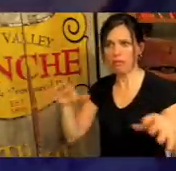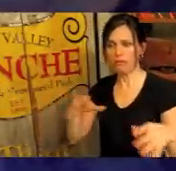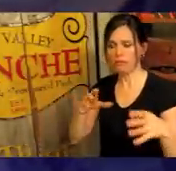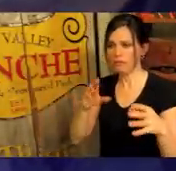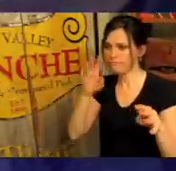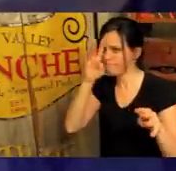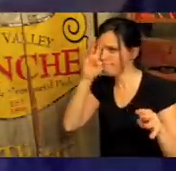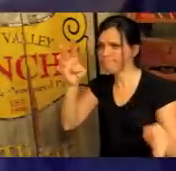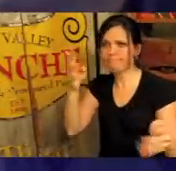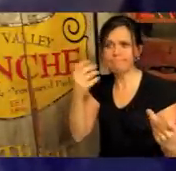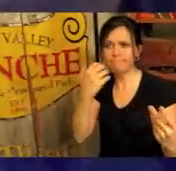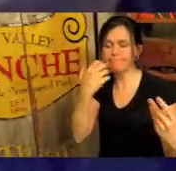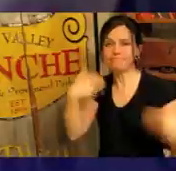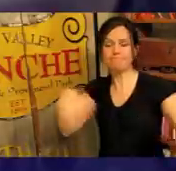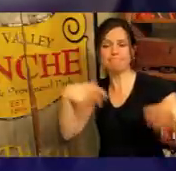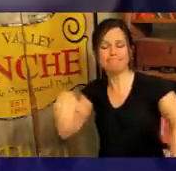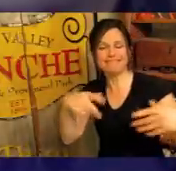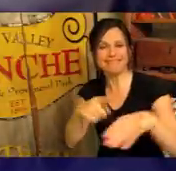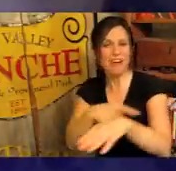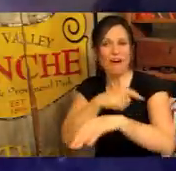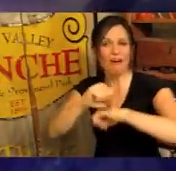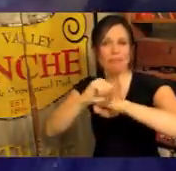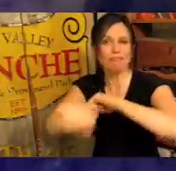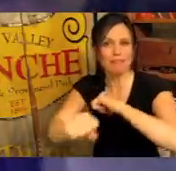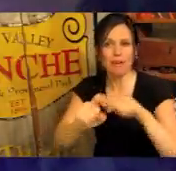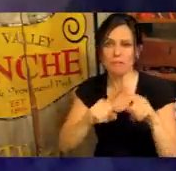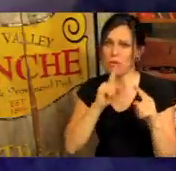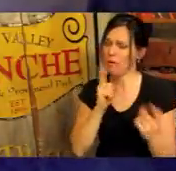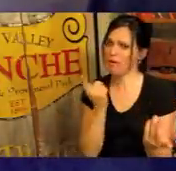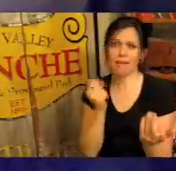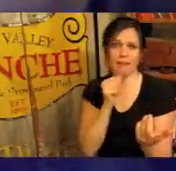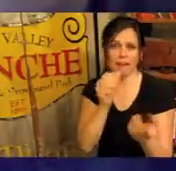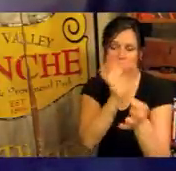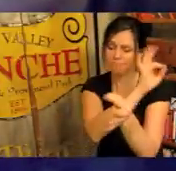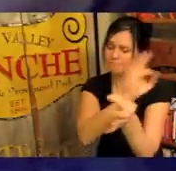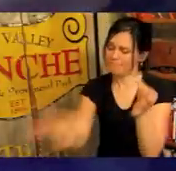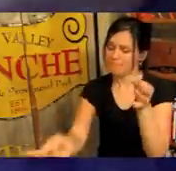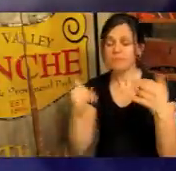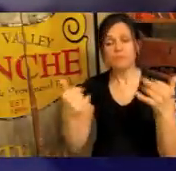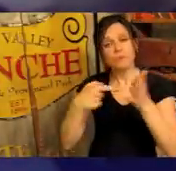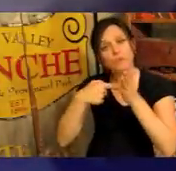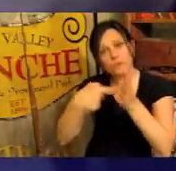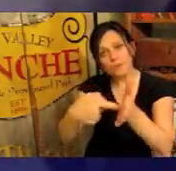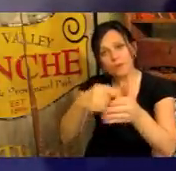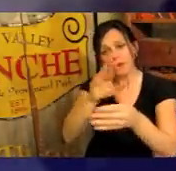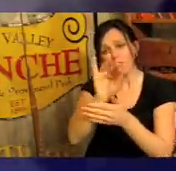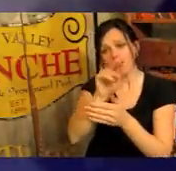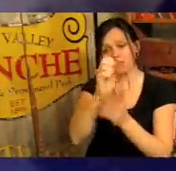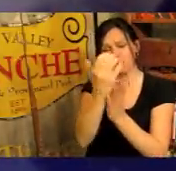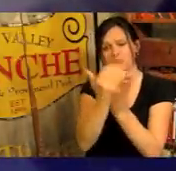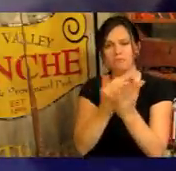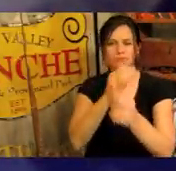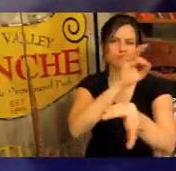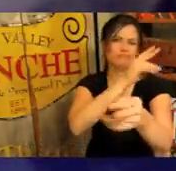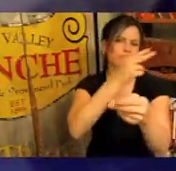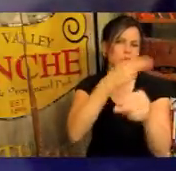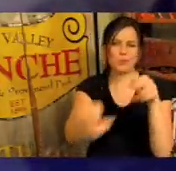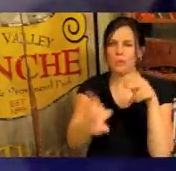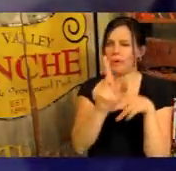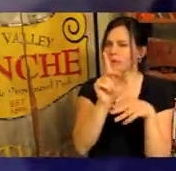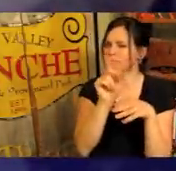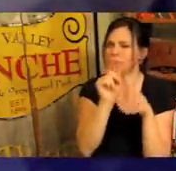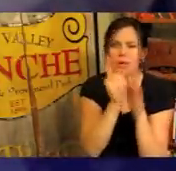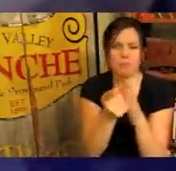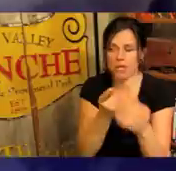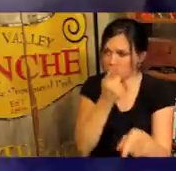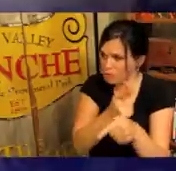it looks like it takes a lot of work and a lot of time. But today we're going to show you a recipe and it takes, what, 20 minutes? I don't know, just as long as it